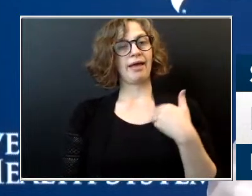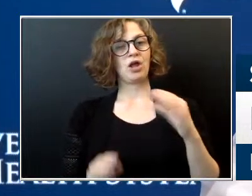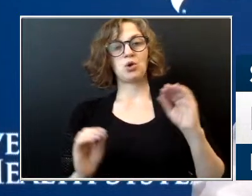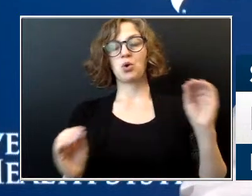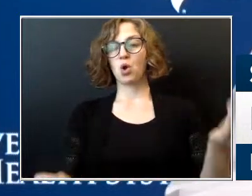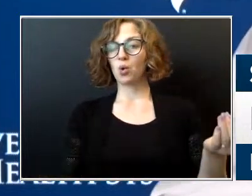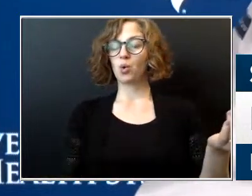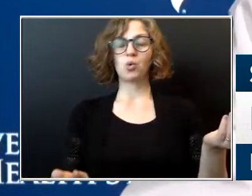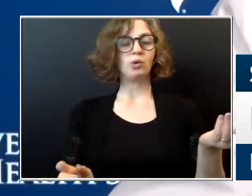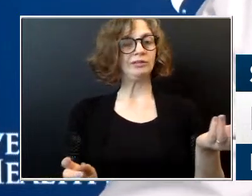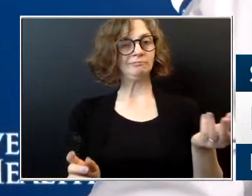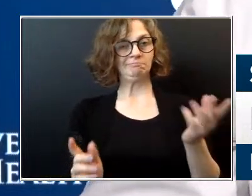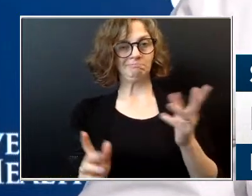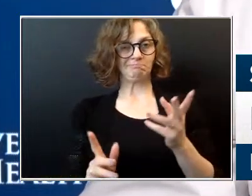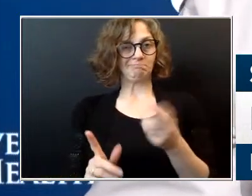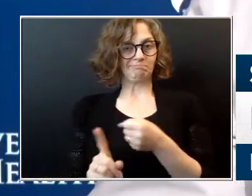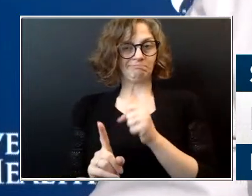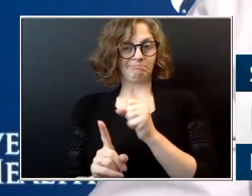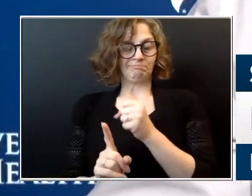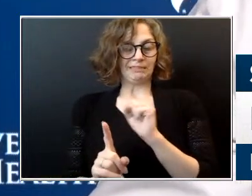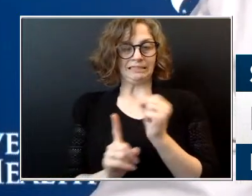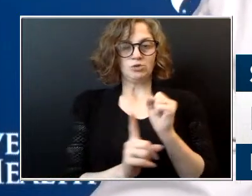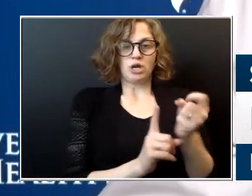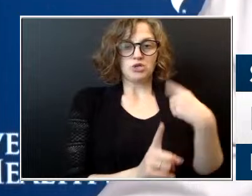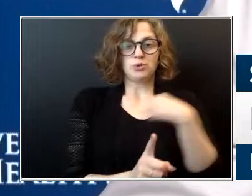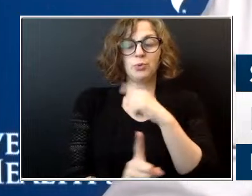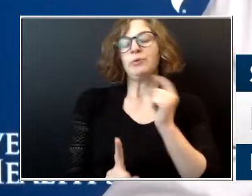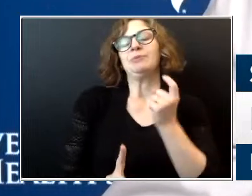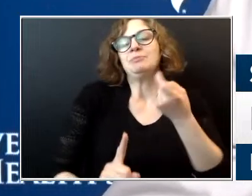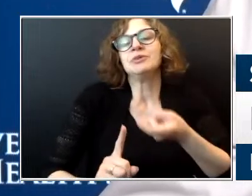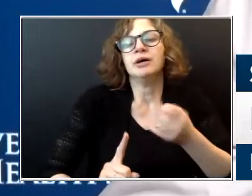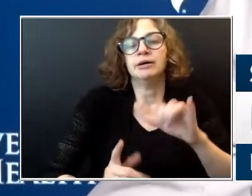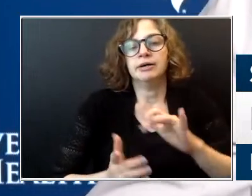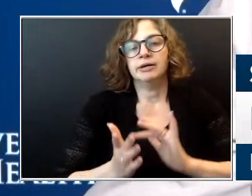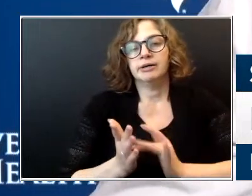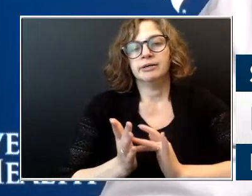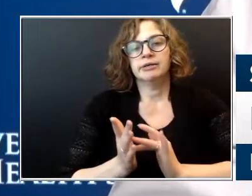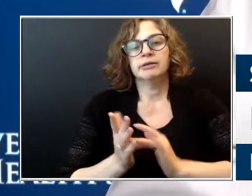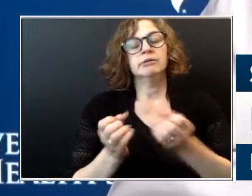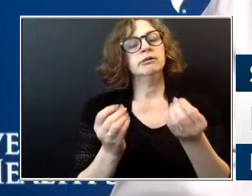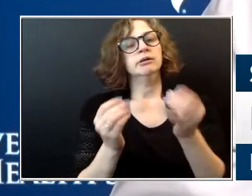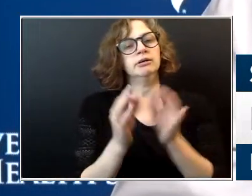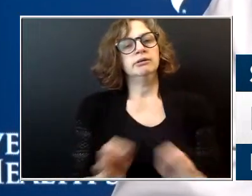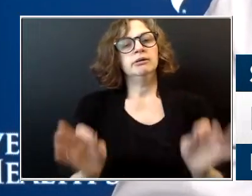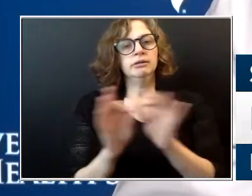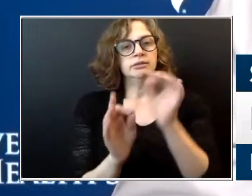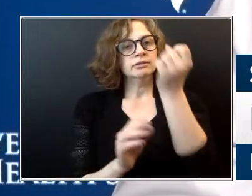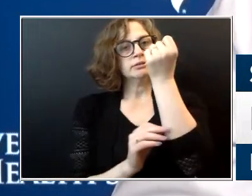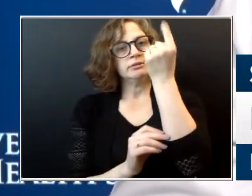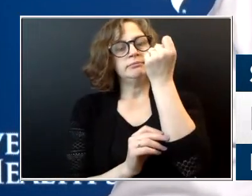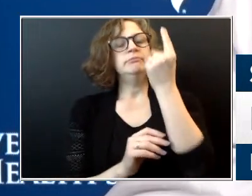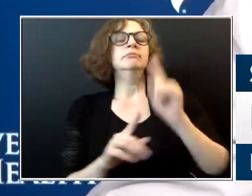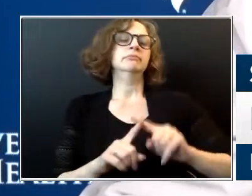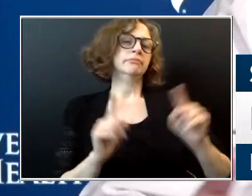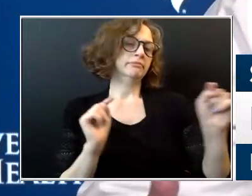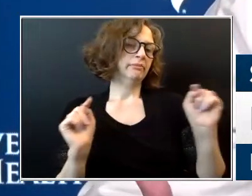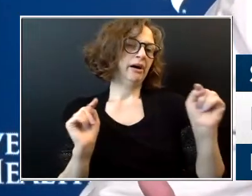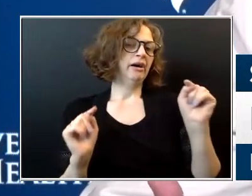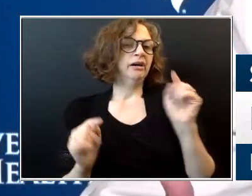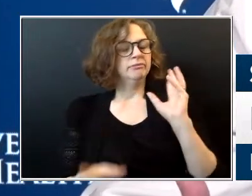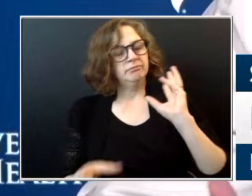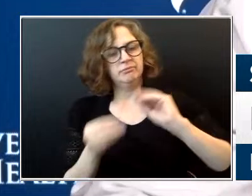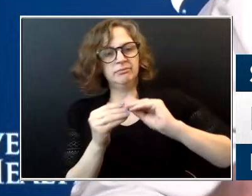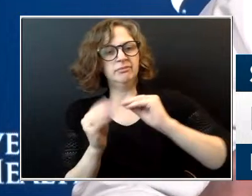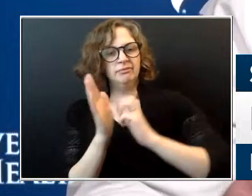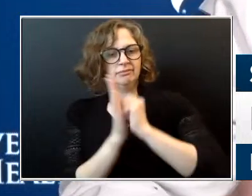our myeloma patients. So I think it's very important to understand the differences, like in comprehensive cancer center like KU Medical Center, to have these